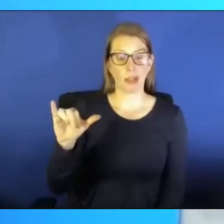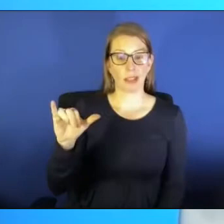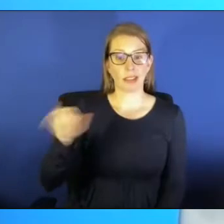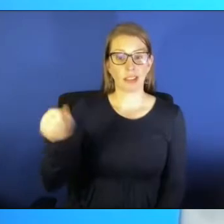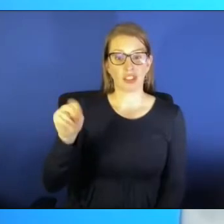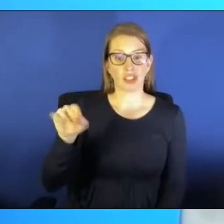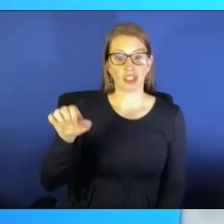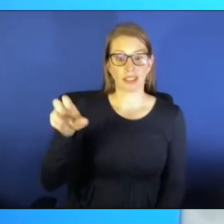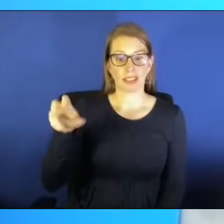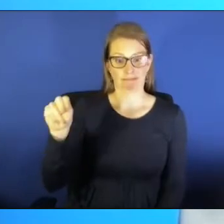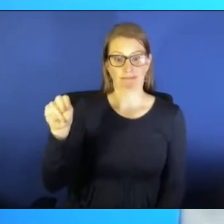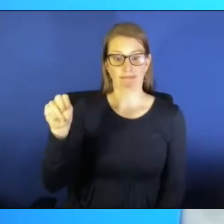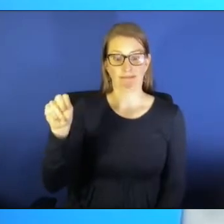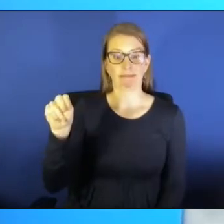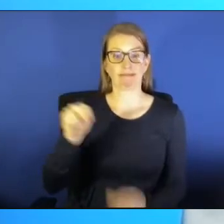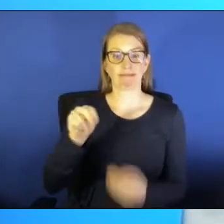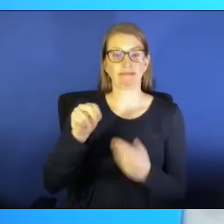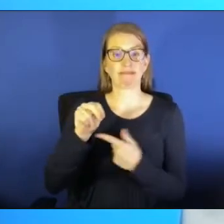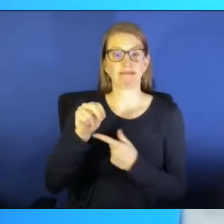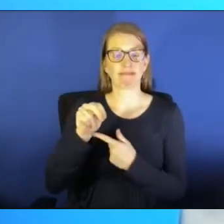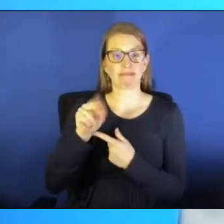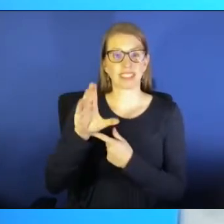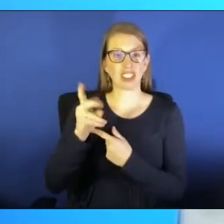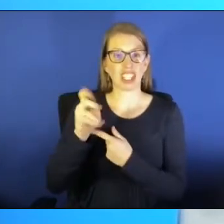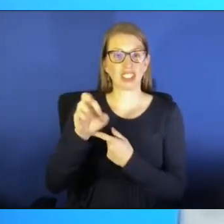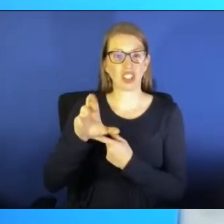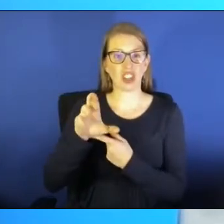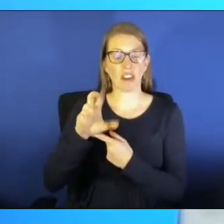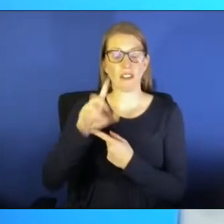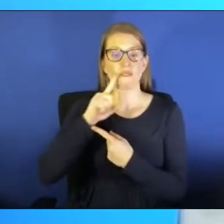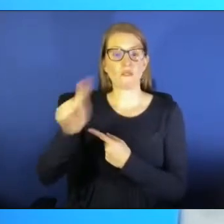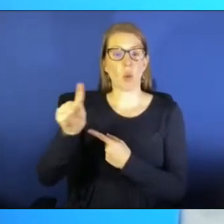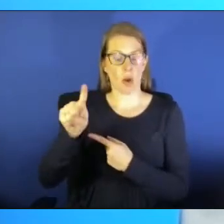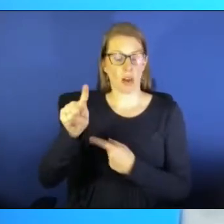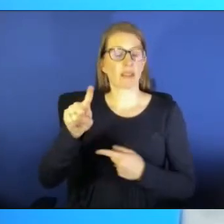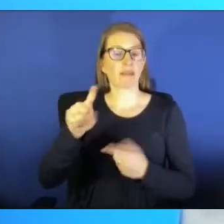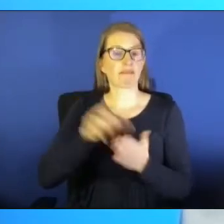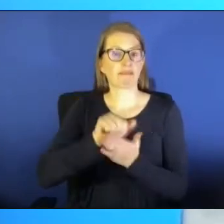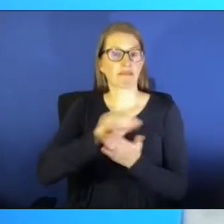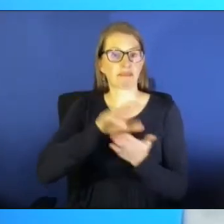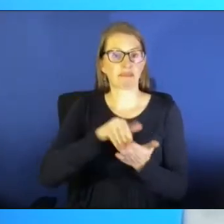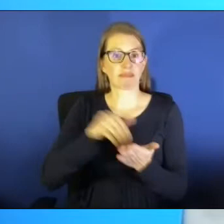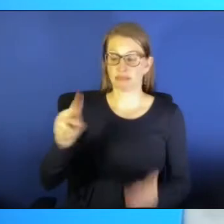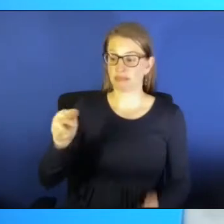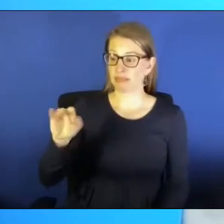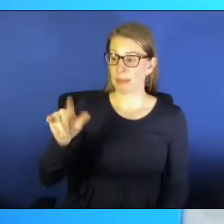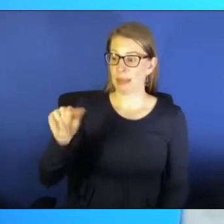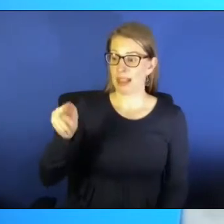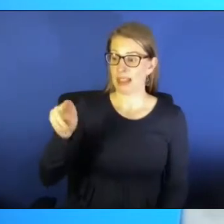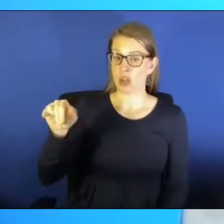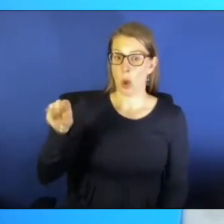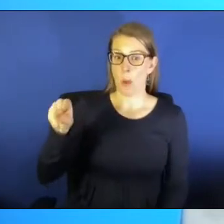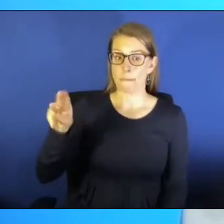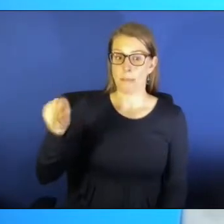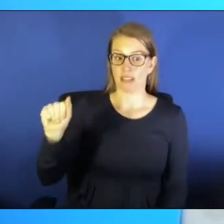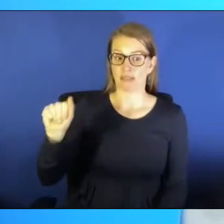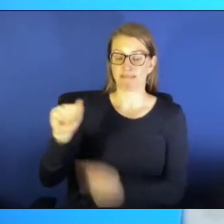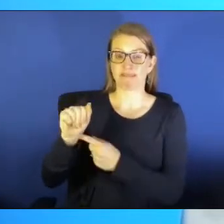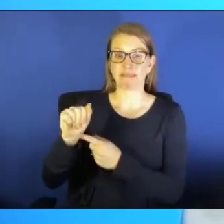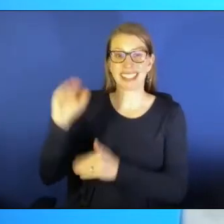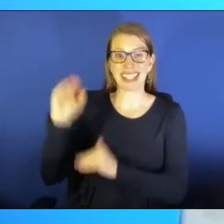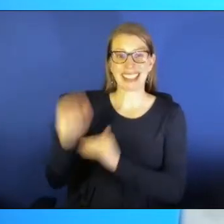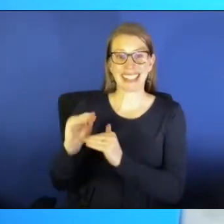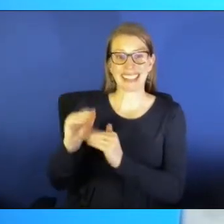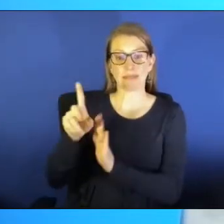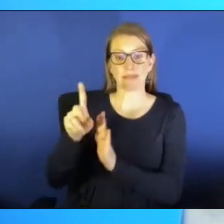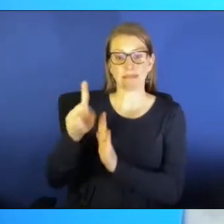Kansas Cancer Center. Melanoma, believe it or not, is the least commonly diagnosed type of skin cancer, but